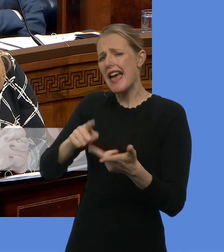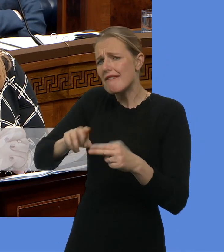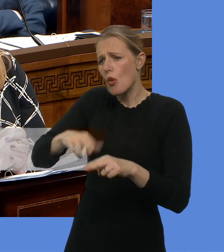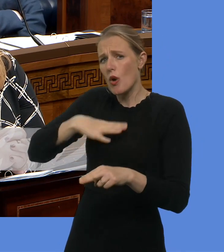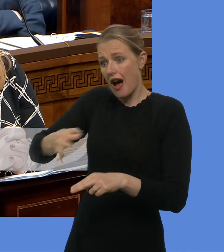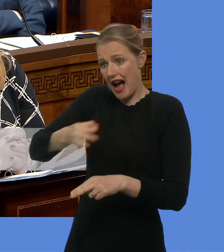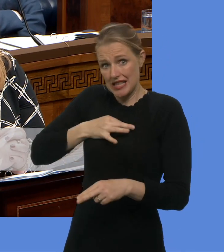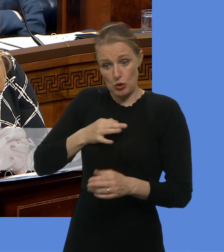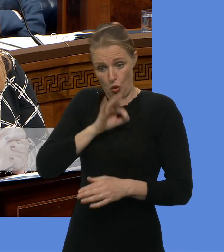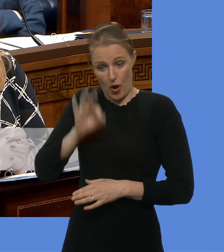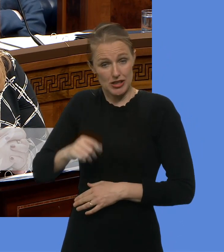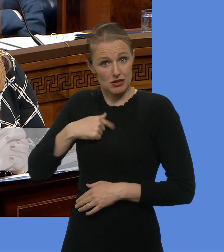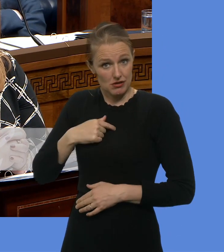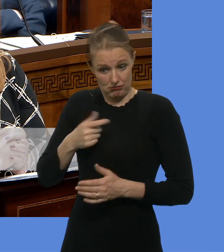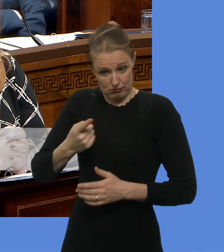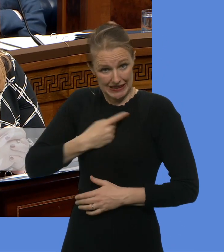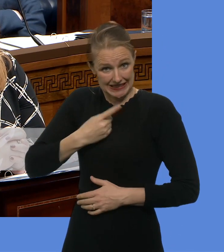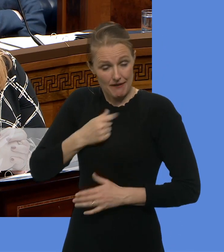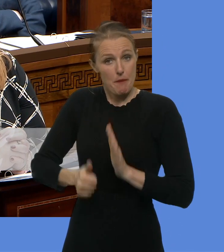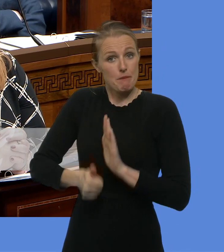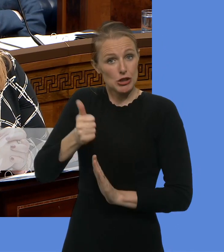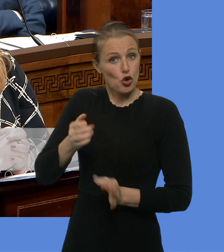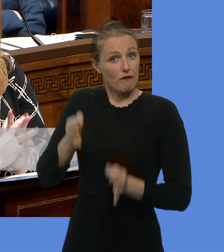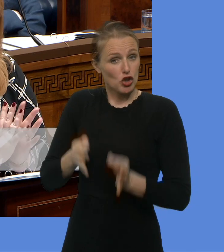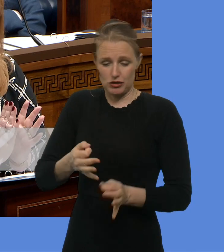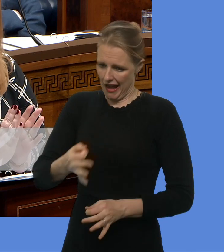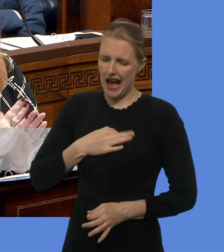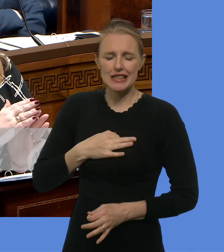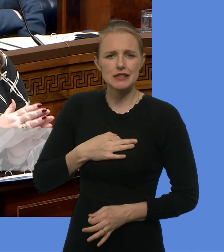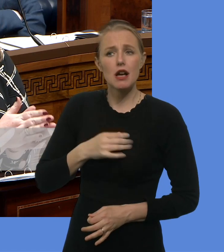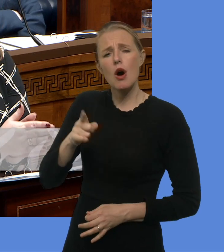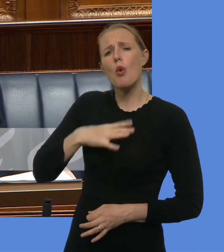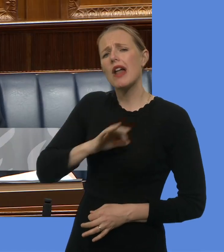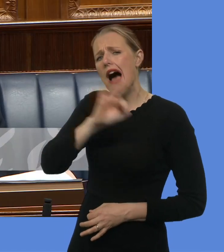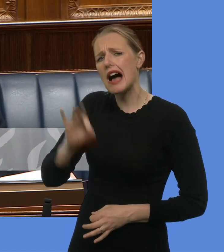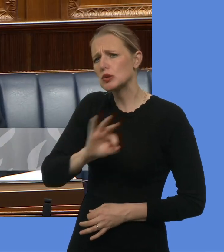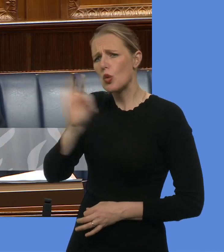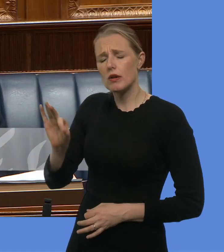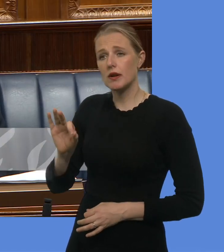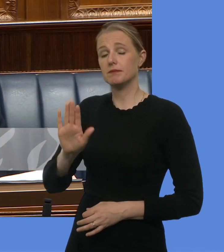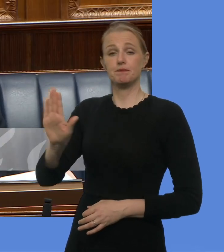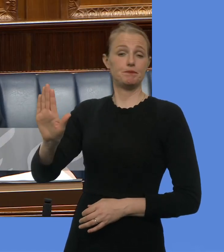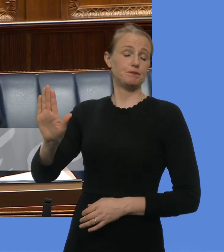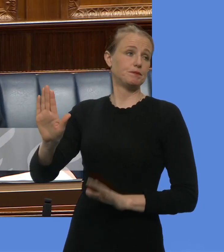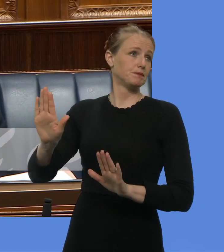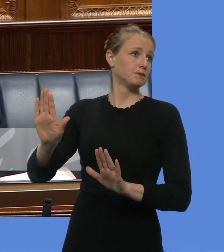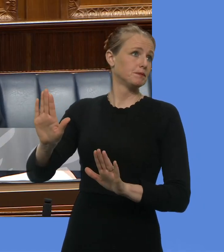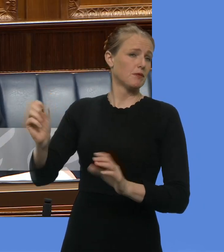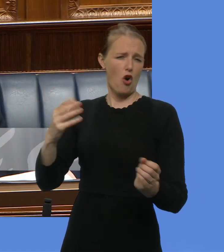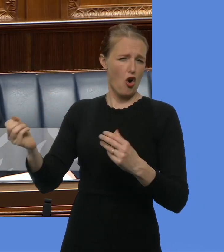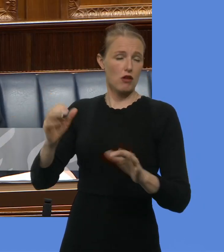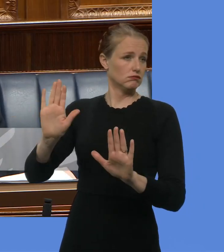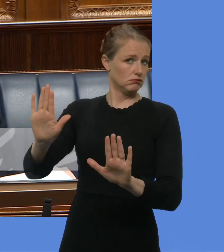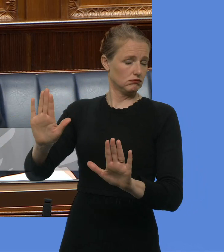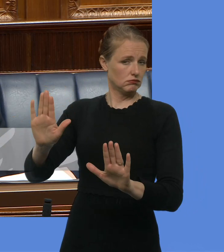Minister of Justice, I'm happy to take them. If you want to ask me, Mr. Speaker, if I may, if you want to